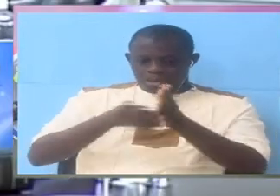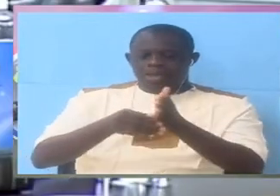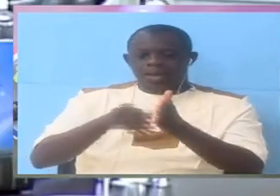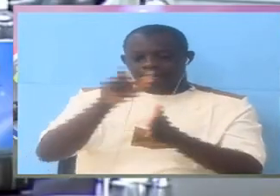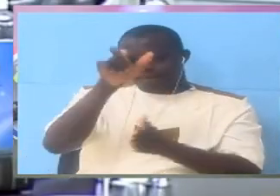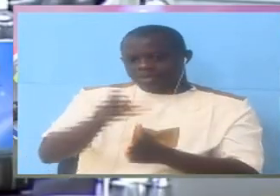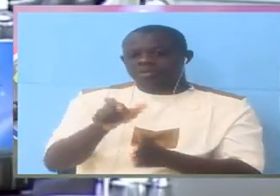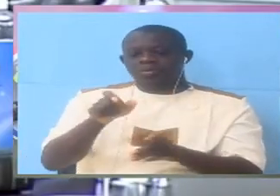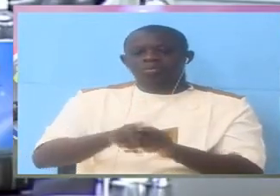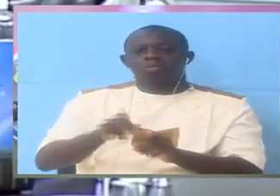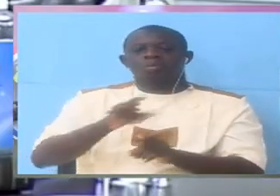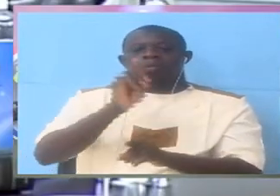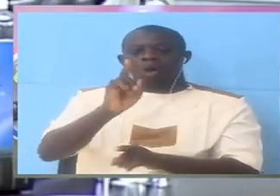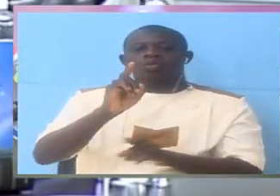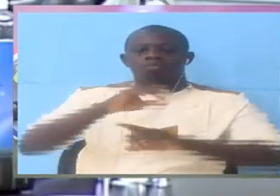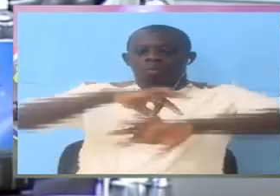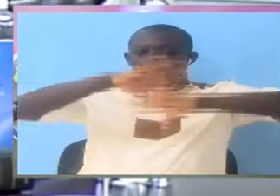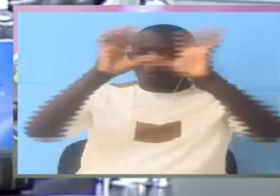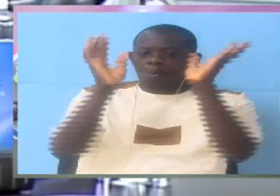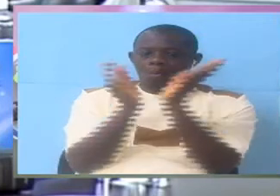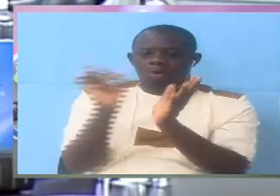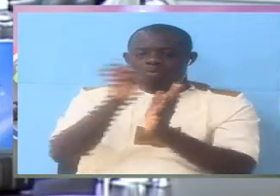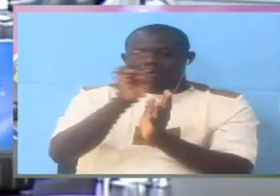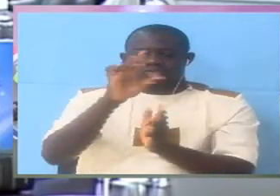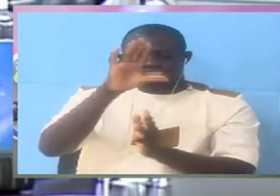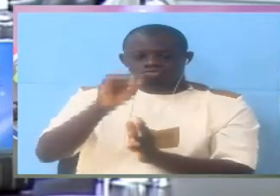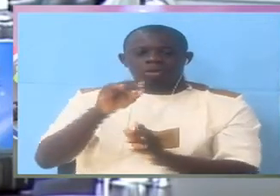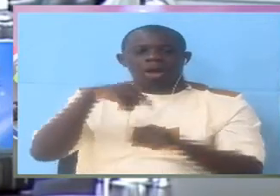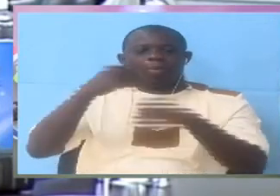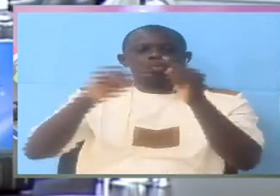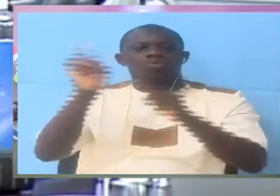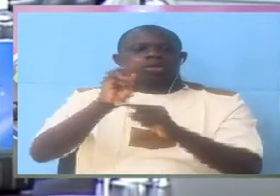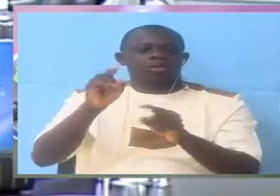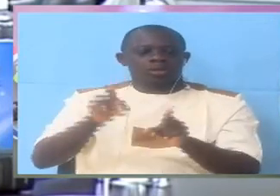But what he deals with is intelligence information.